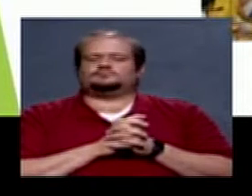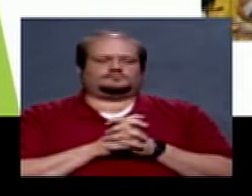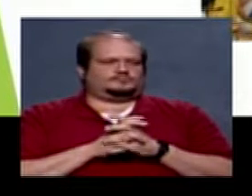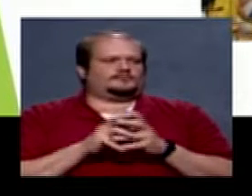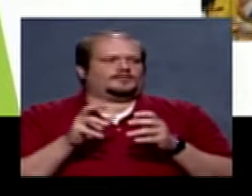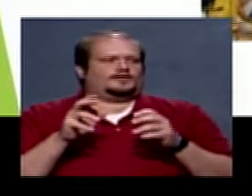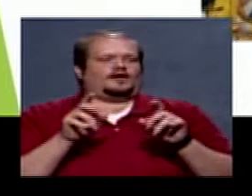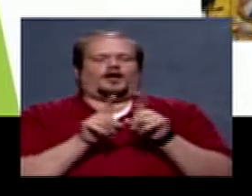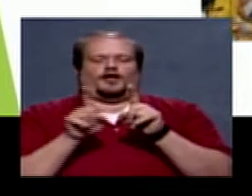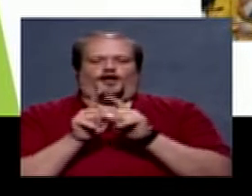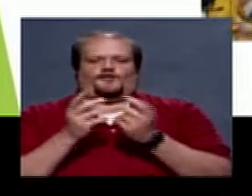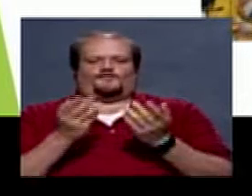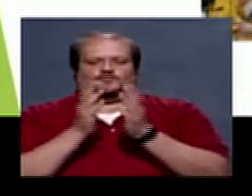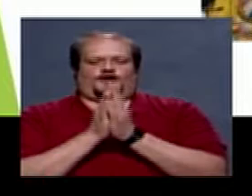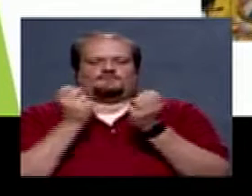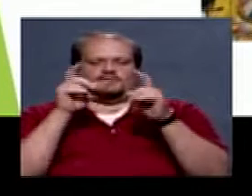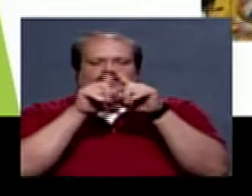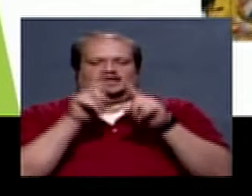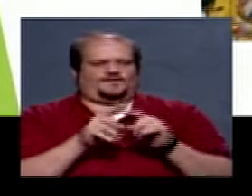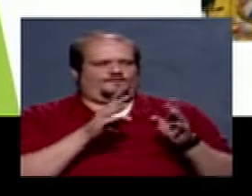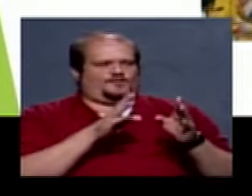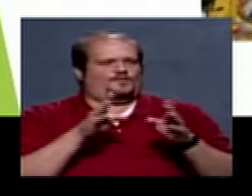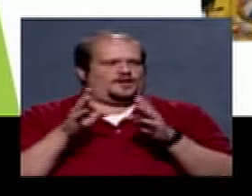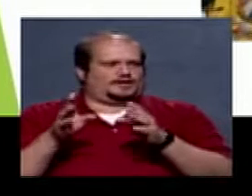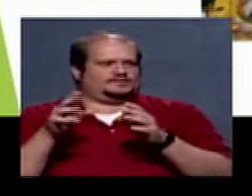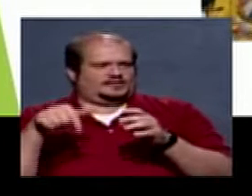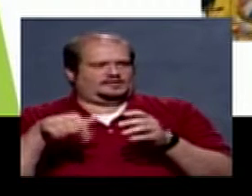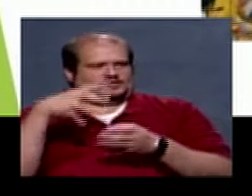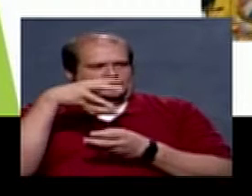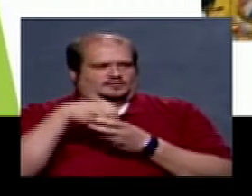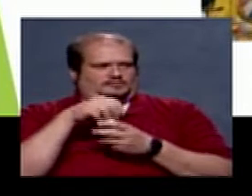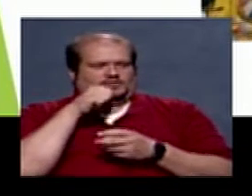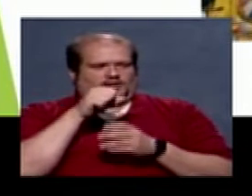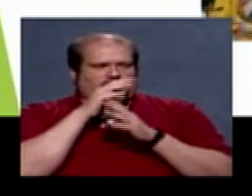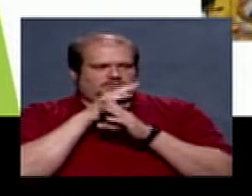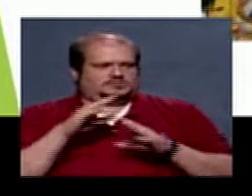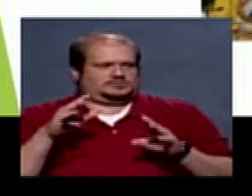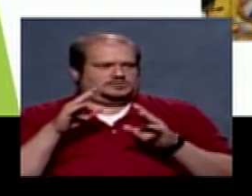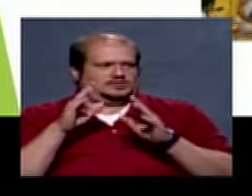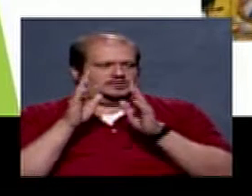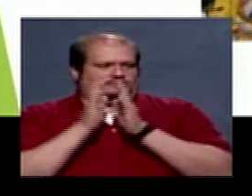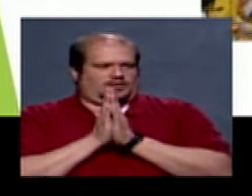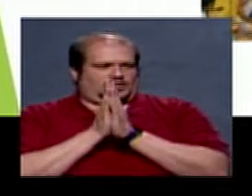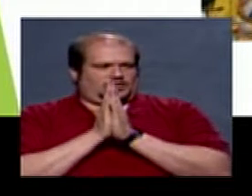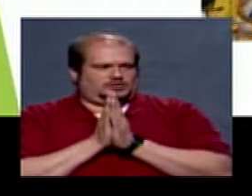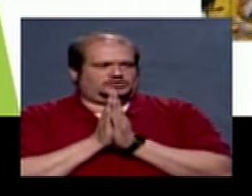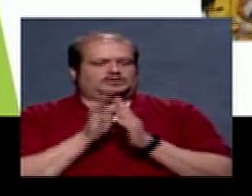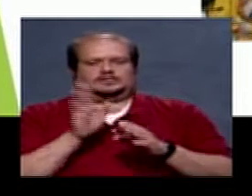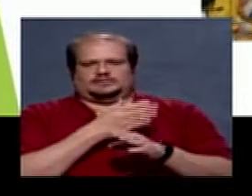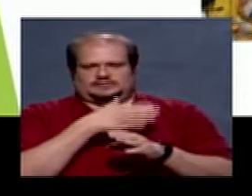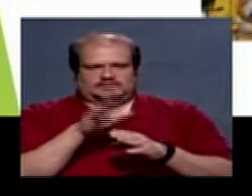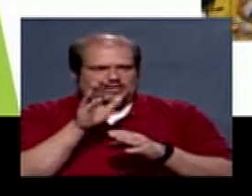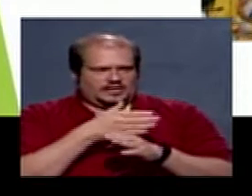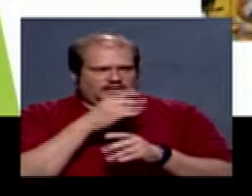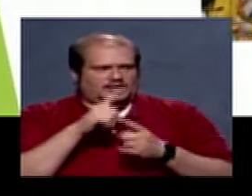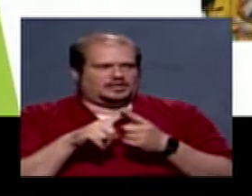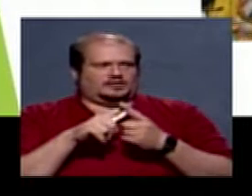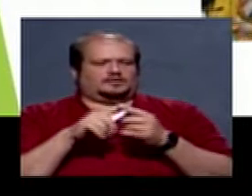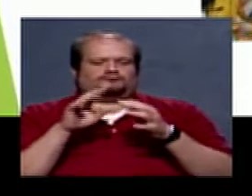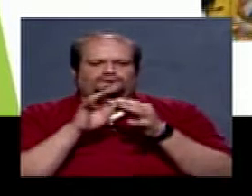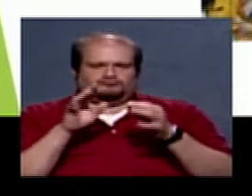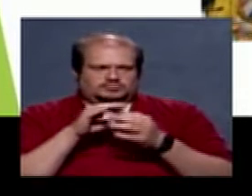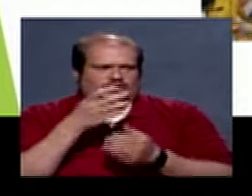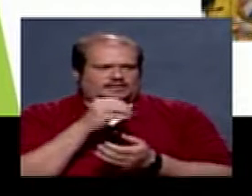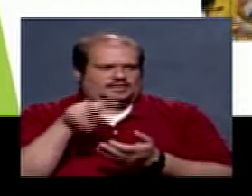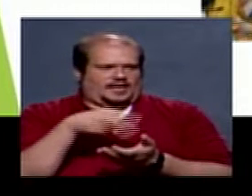So we offer prayer in many different ways, and this may include but not limited to silent meditation, singing of hymns, recital